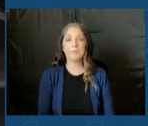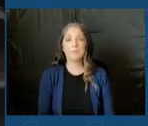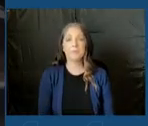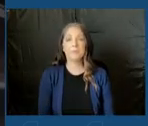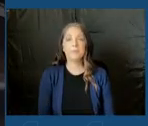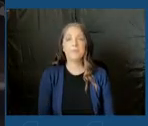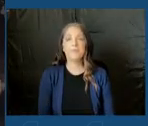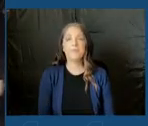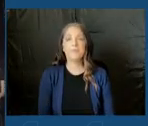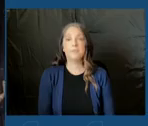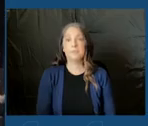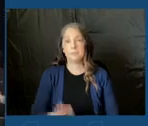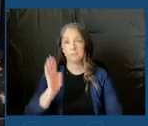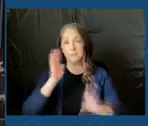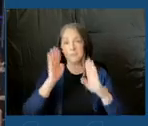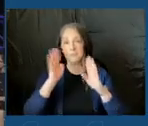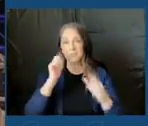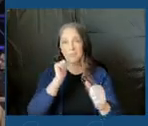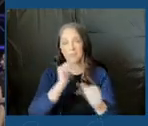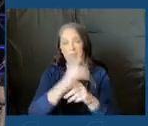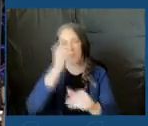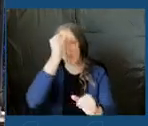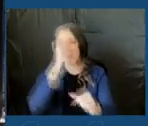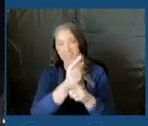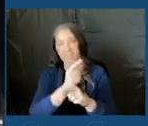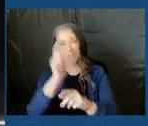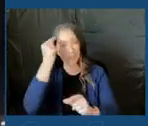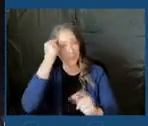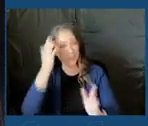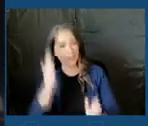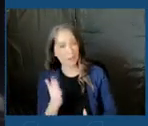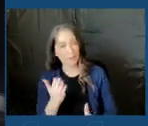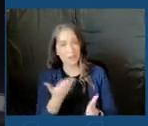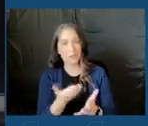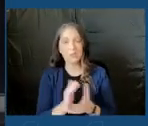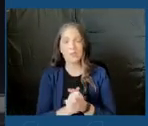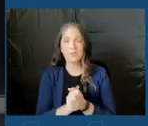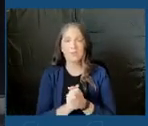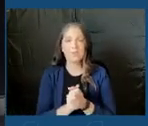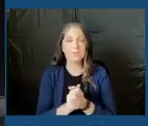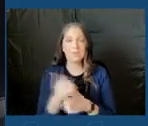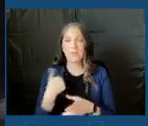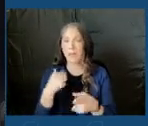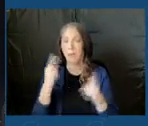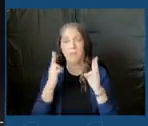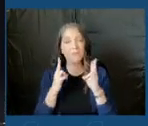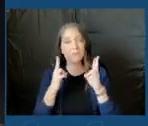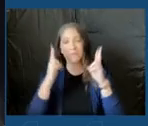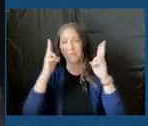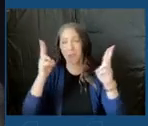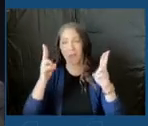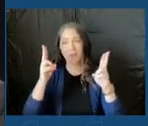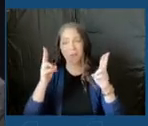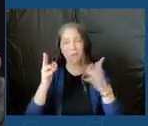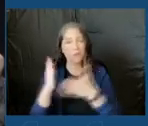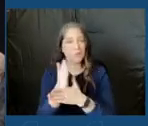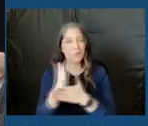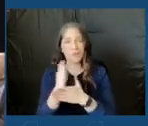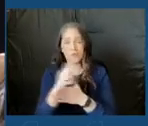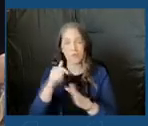Ladies and gentlemen, brothers and sisters, Governor, can't tell you how honored I am to share this moment with all of